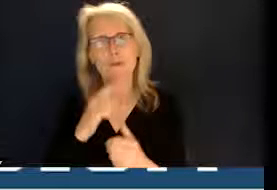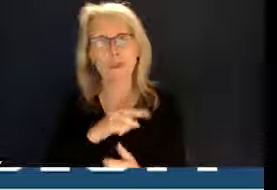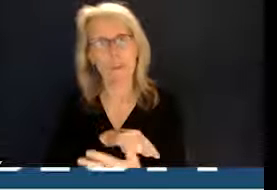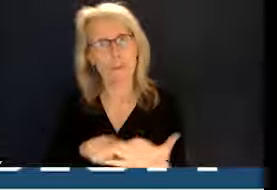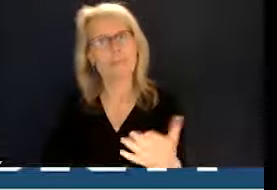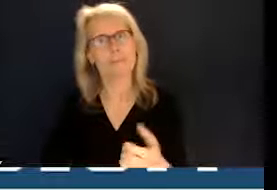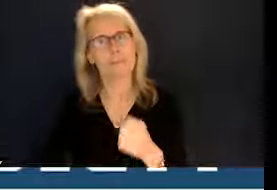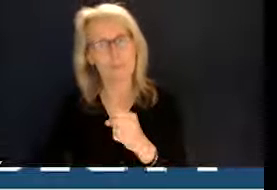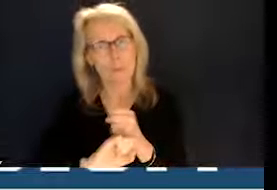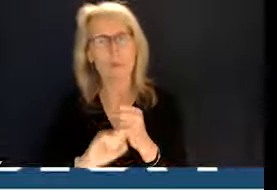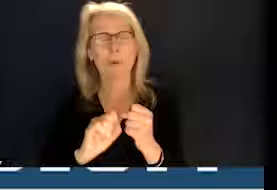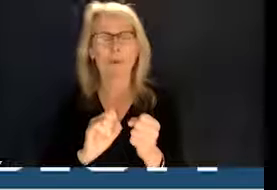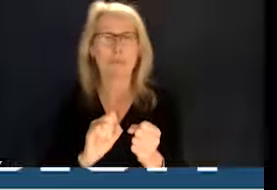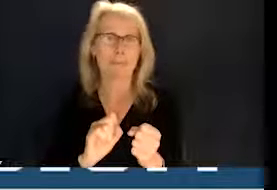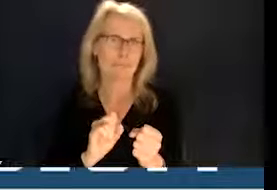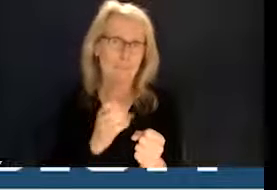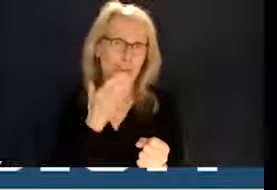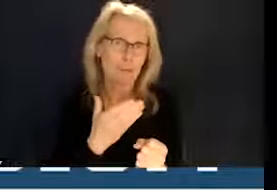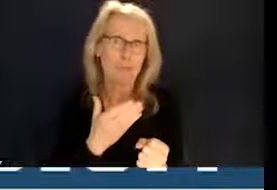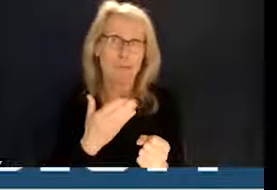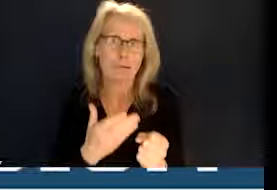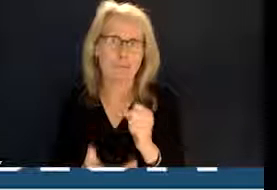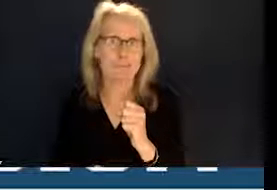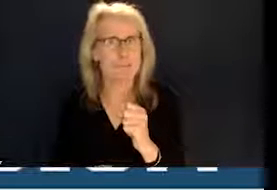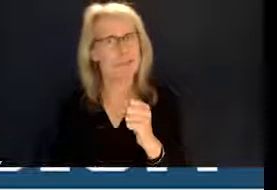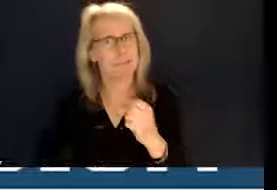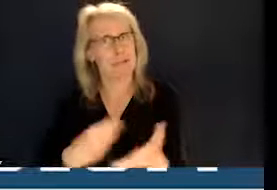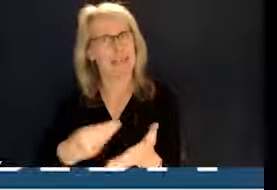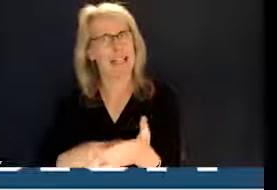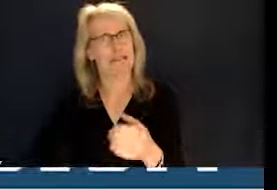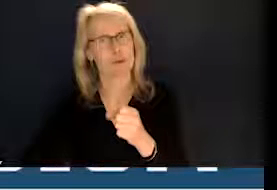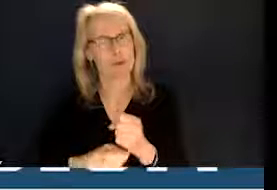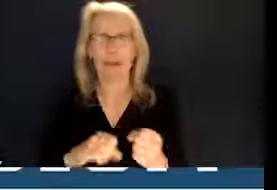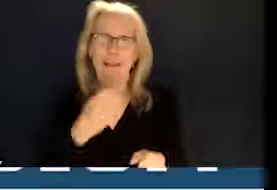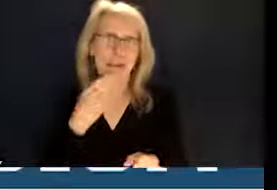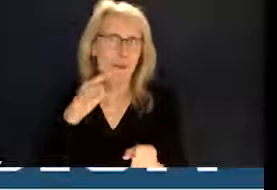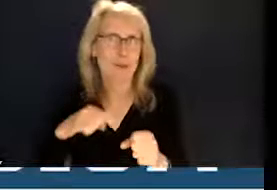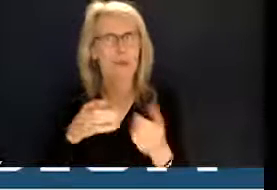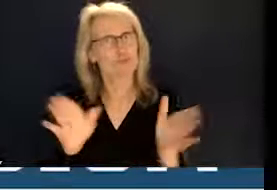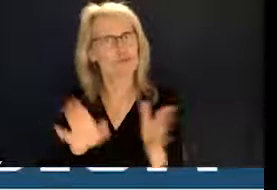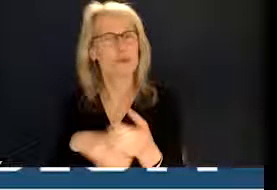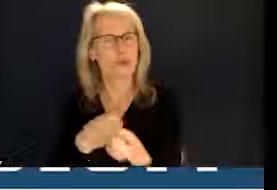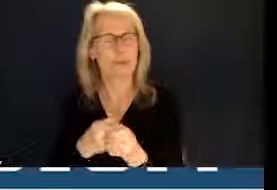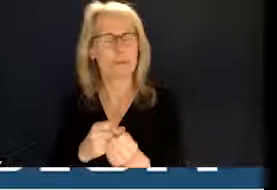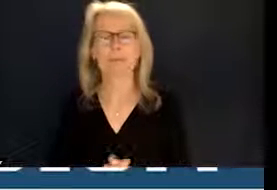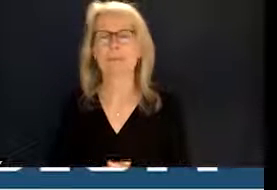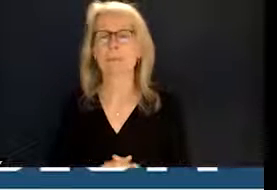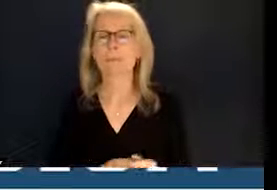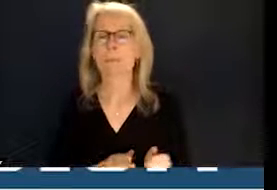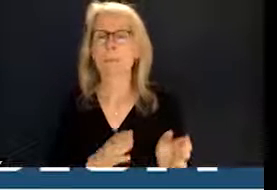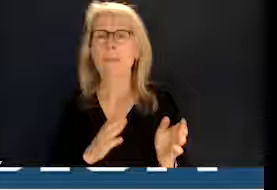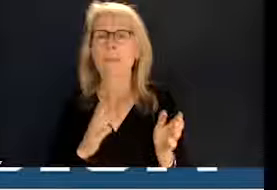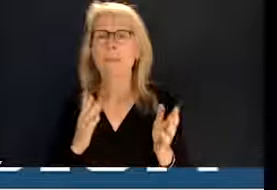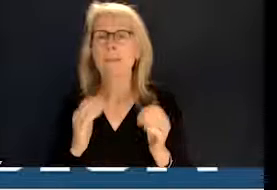financial support and just for your general support for the event. A few things that I'd like to walk us